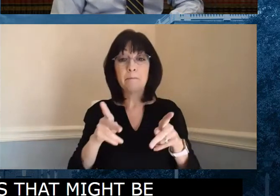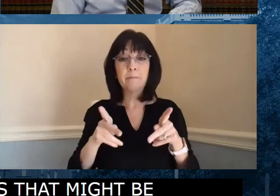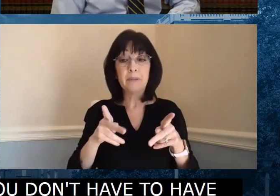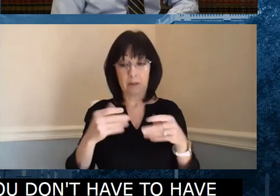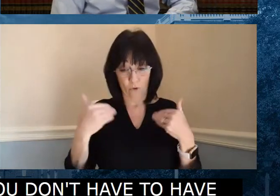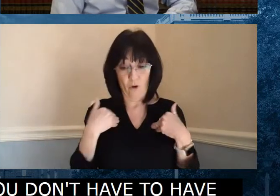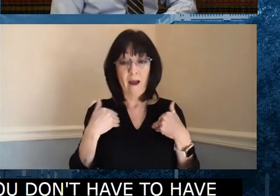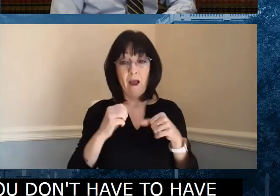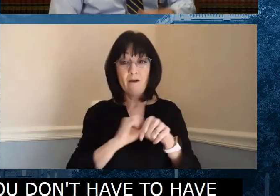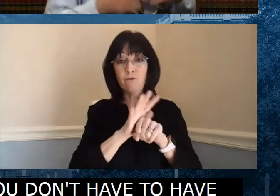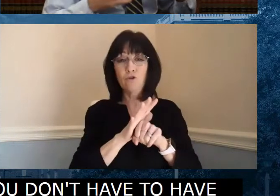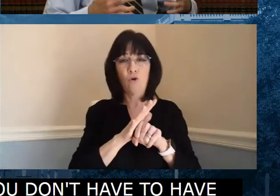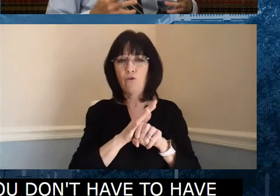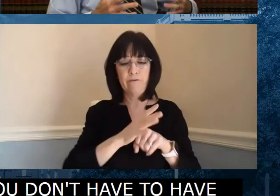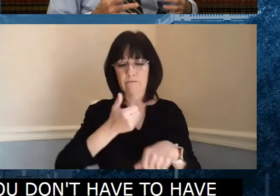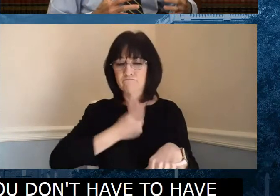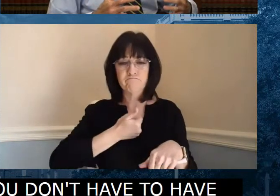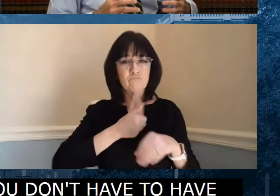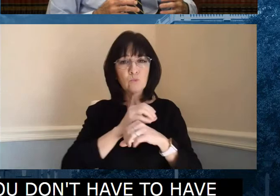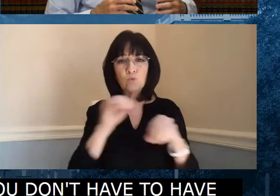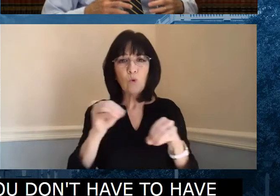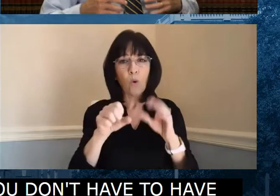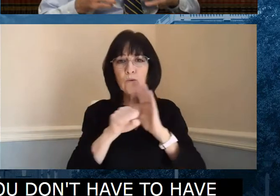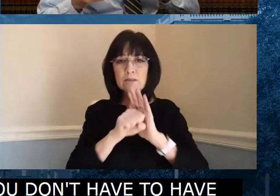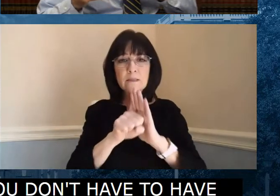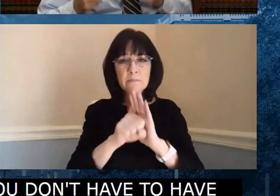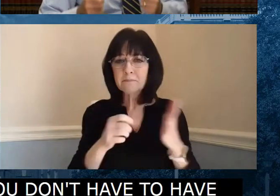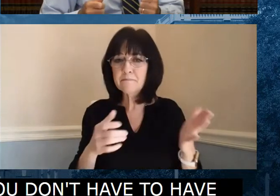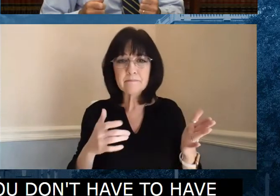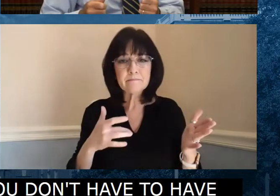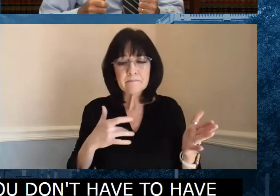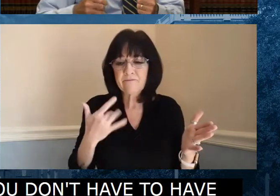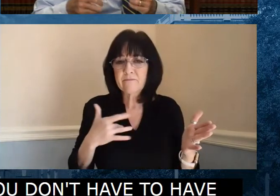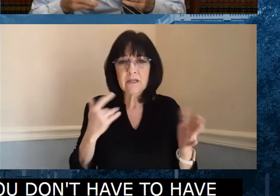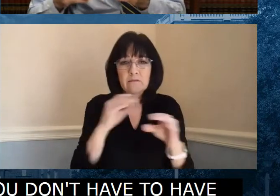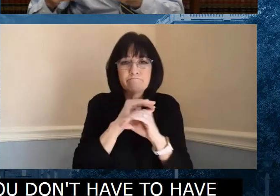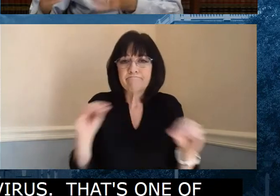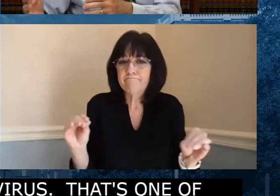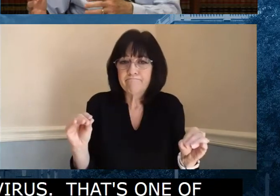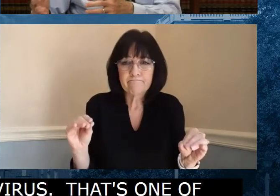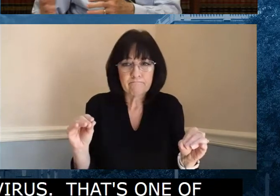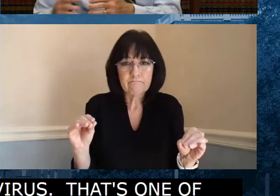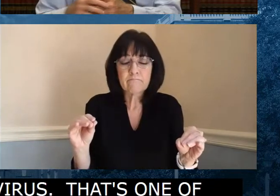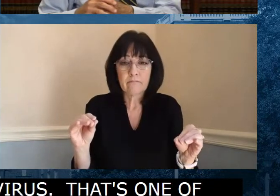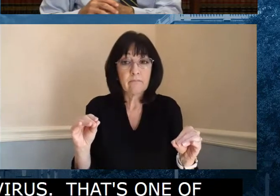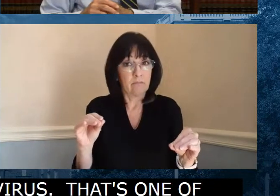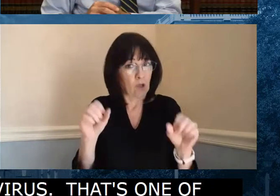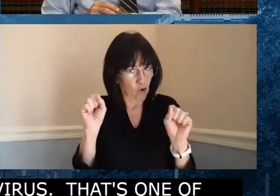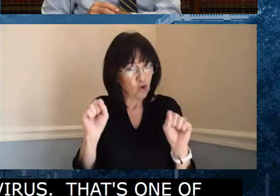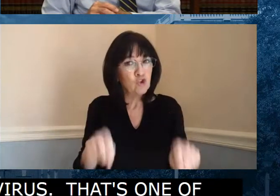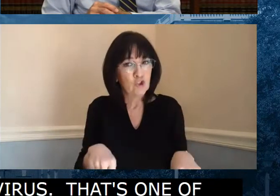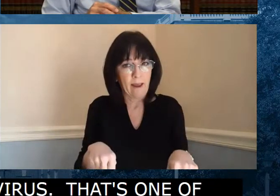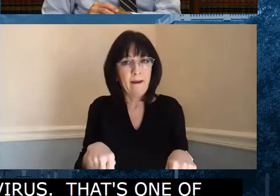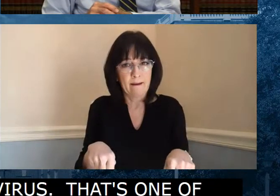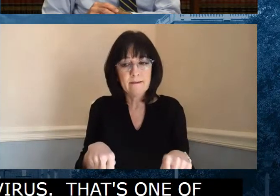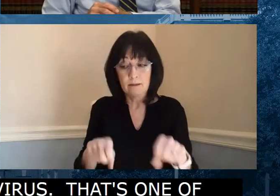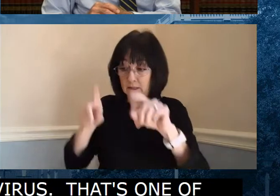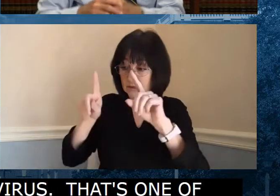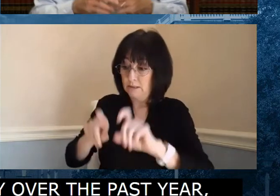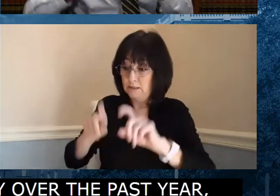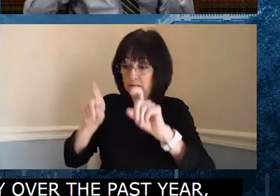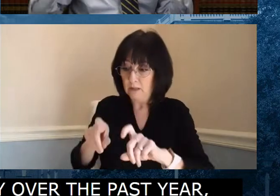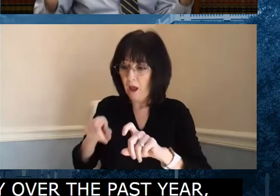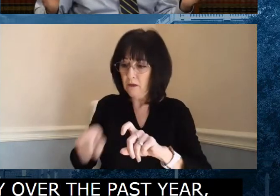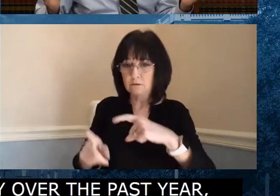we've learned over the last years is you can be COVID-19 positive, test positive, be contagious to those around